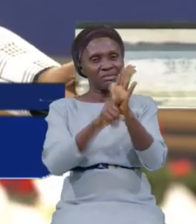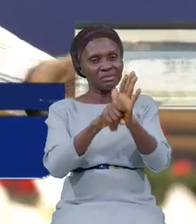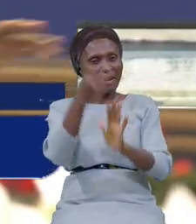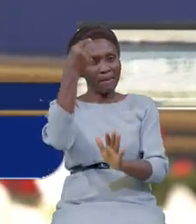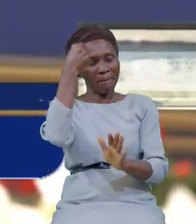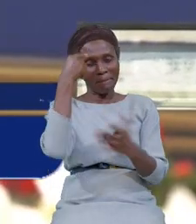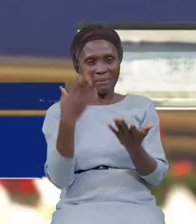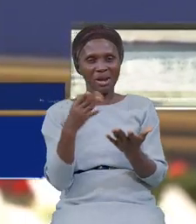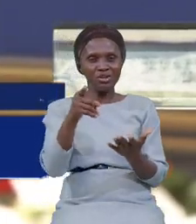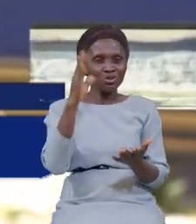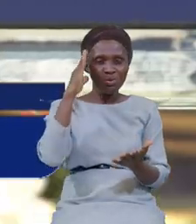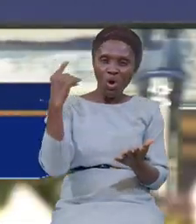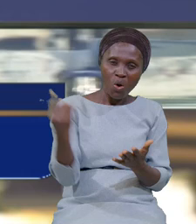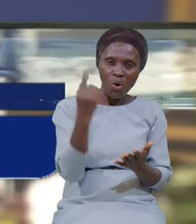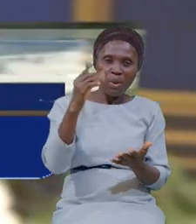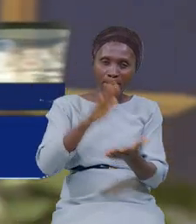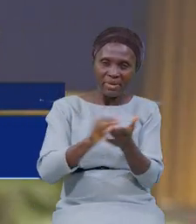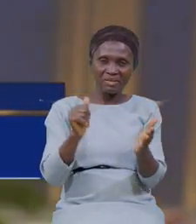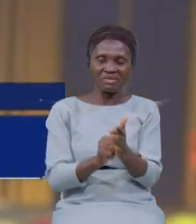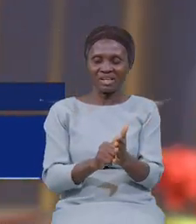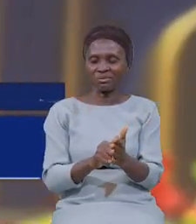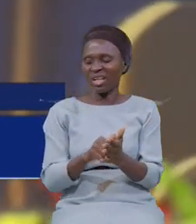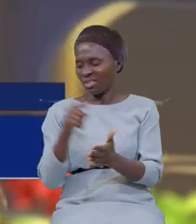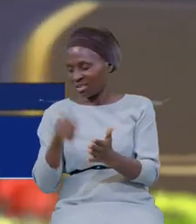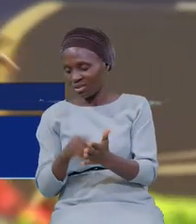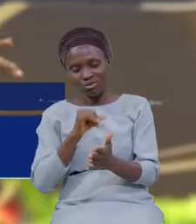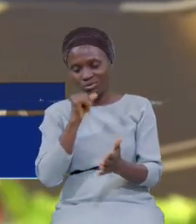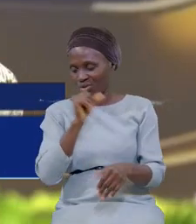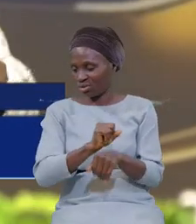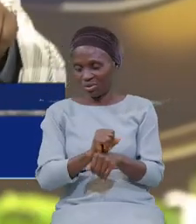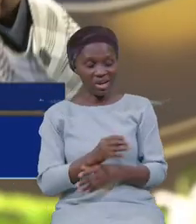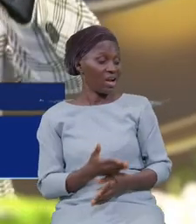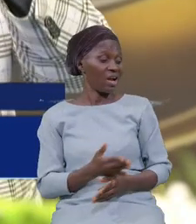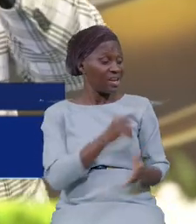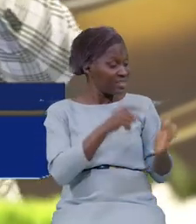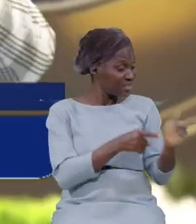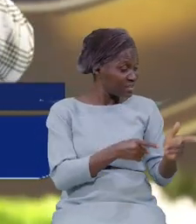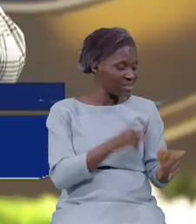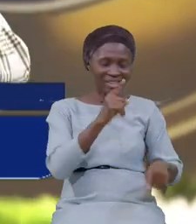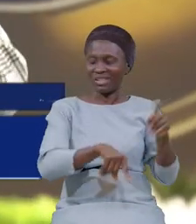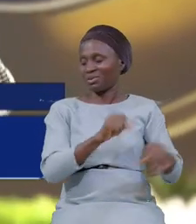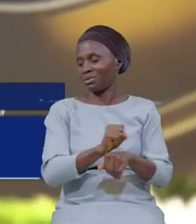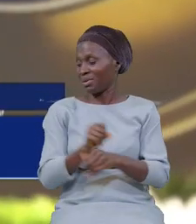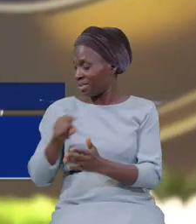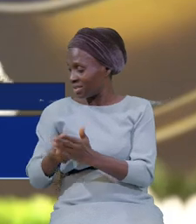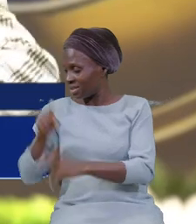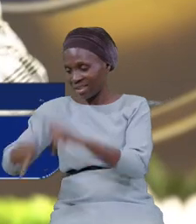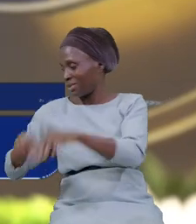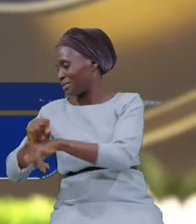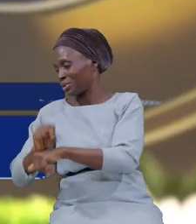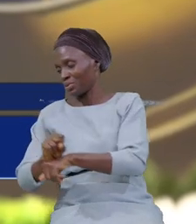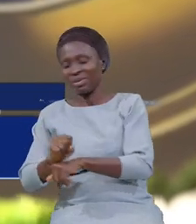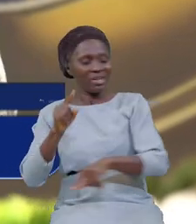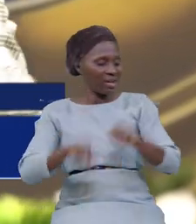one will not work. That one didn't get up, this one will not see the light of day. You see, that's the problem for many